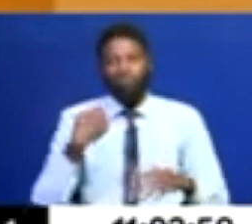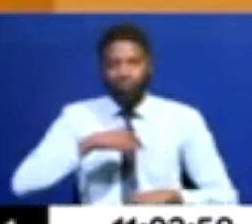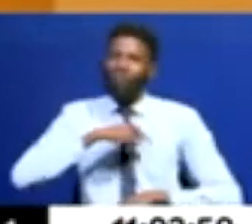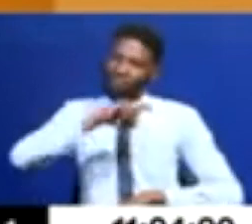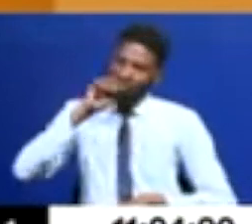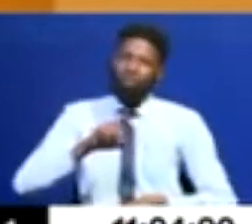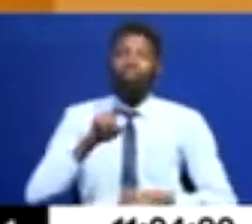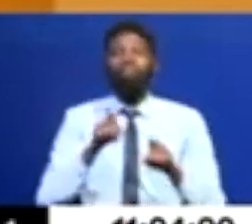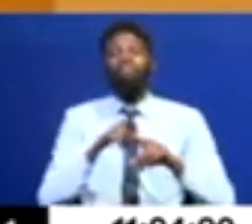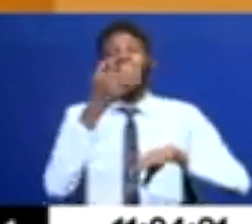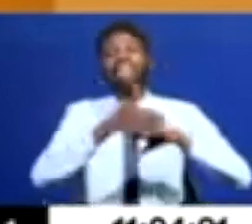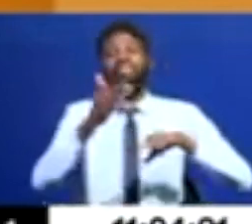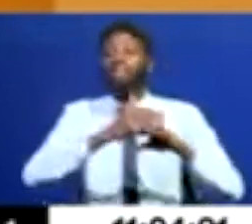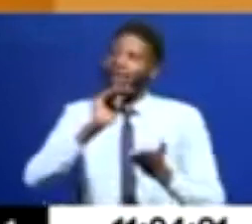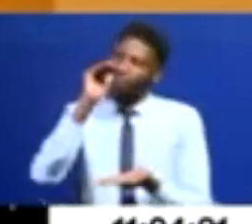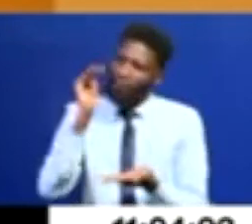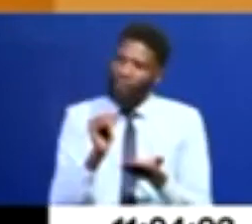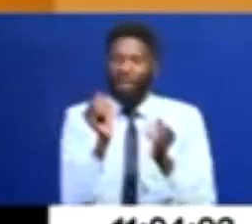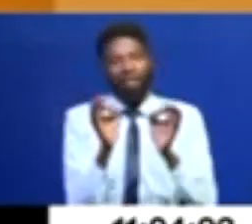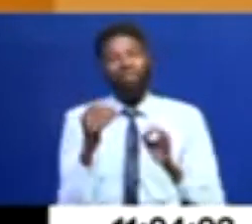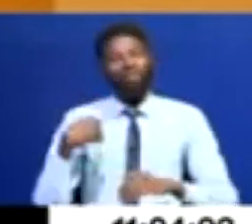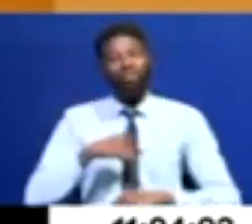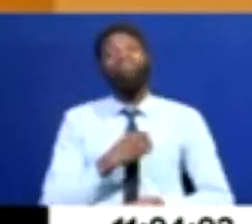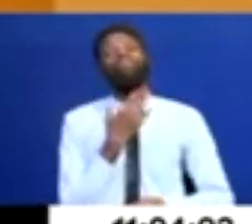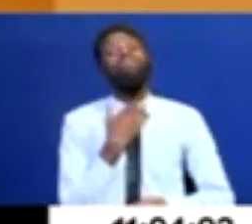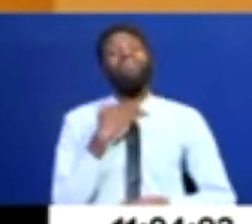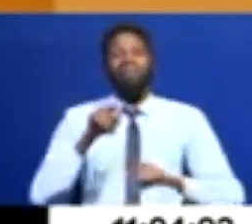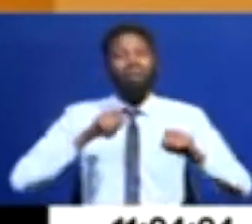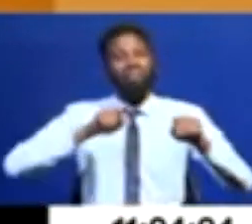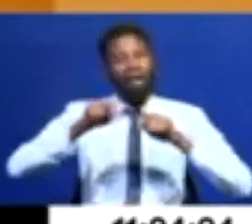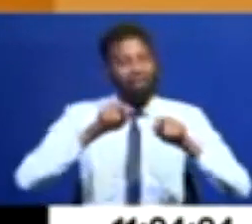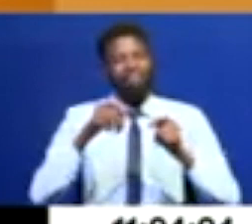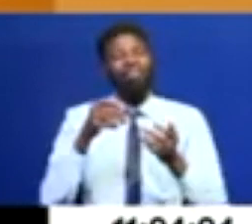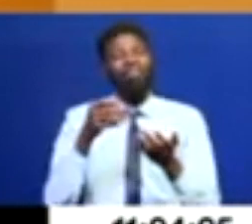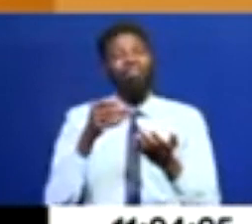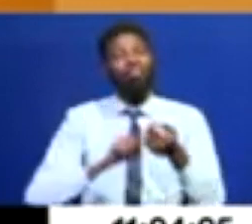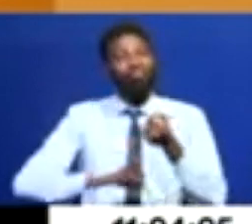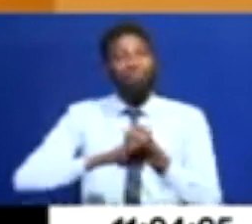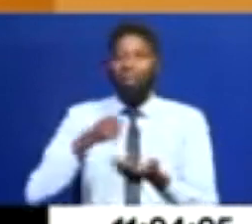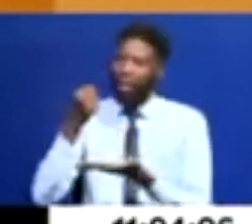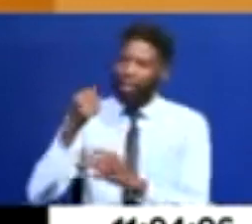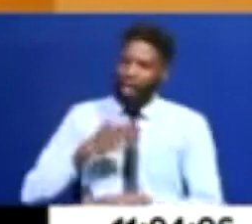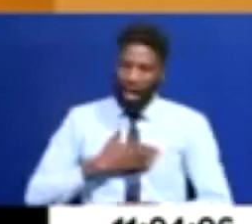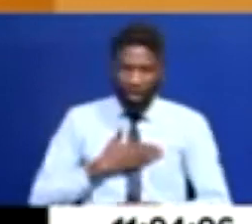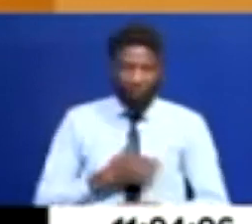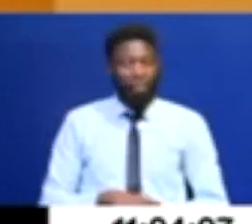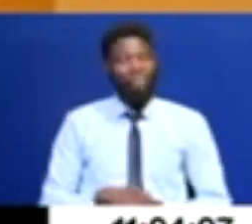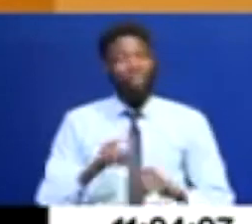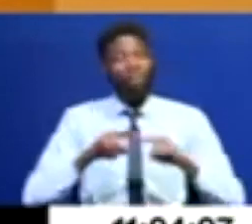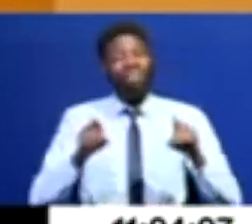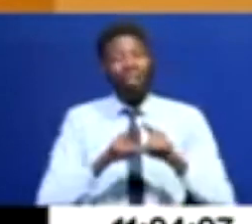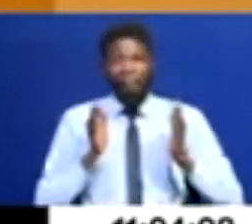belt if we are to manage to finance this budget when it comes to incomes. But also the person who is